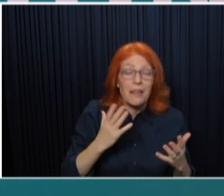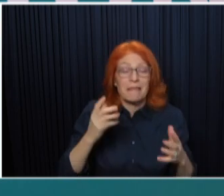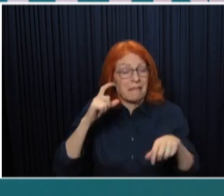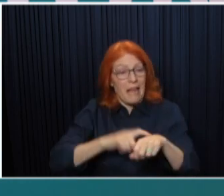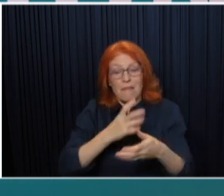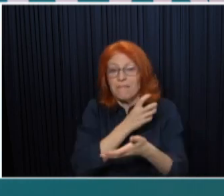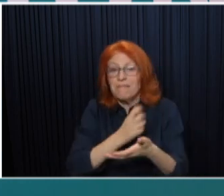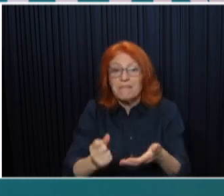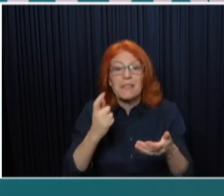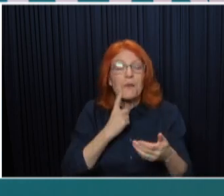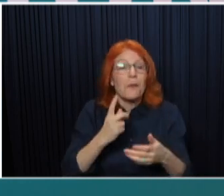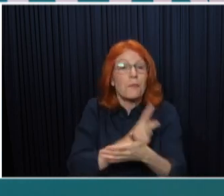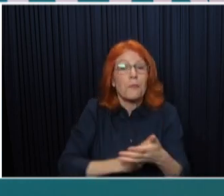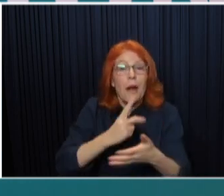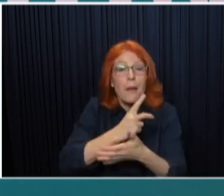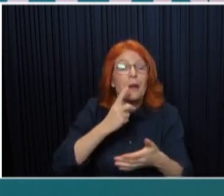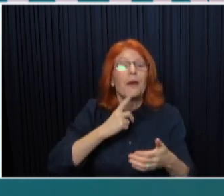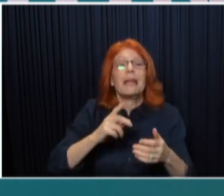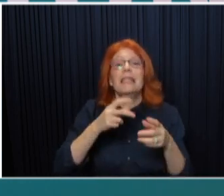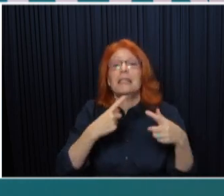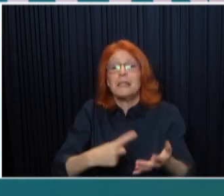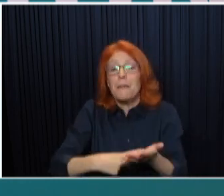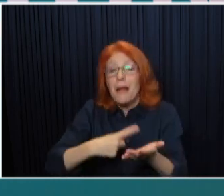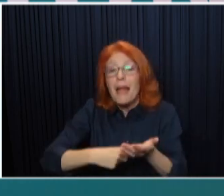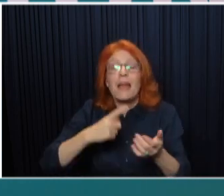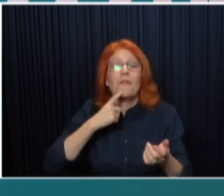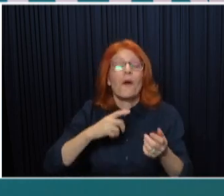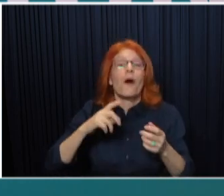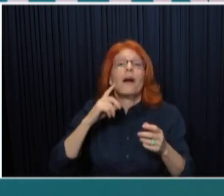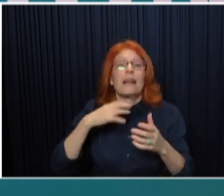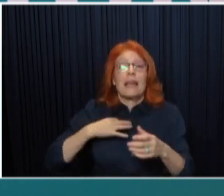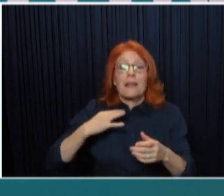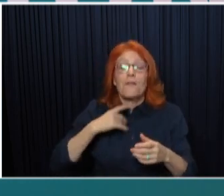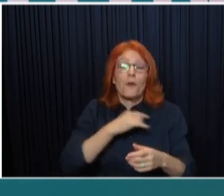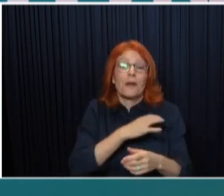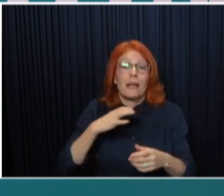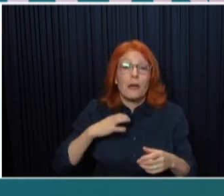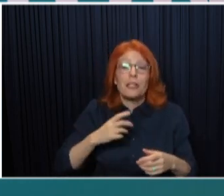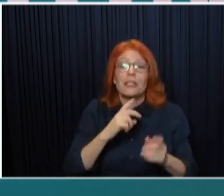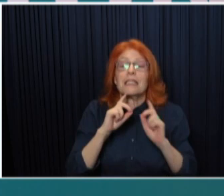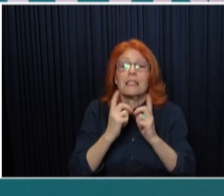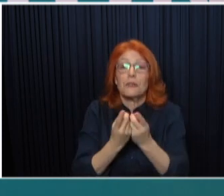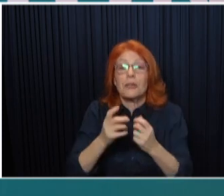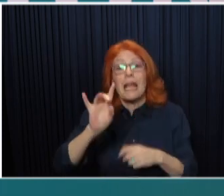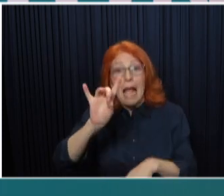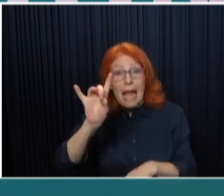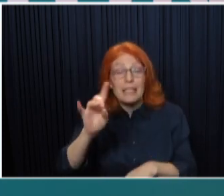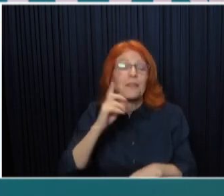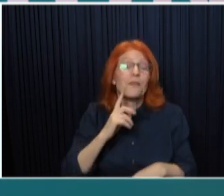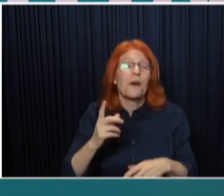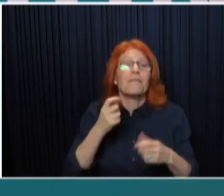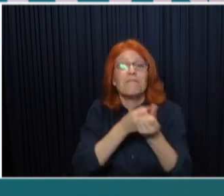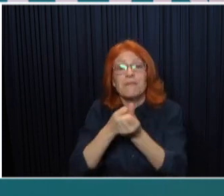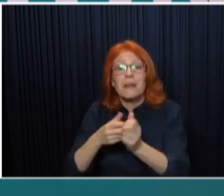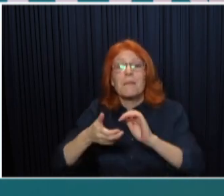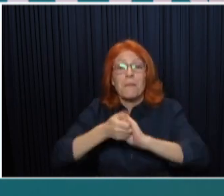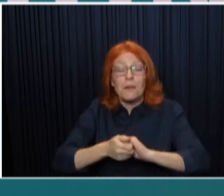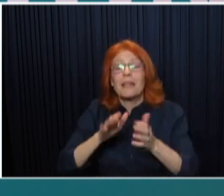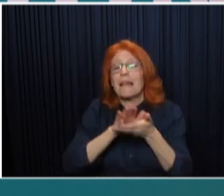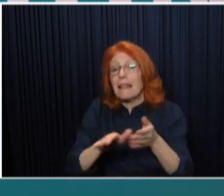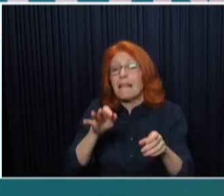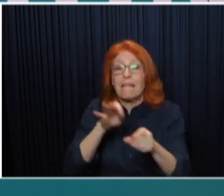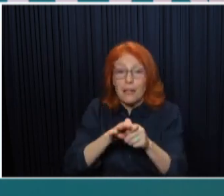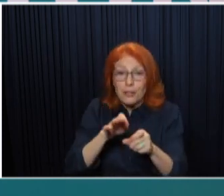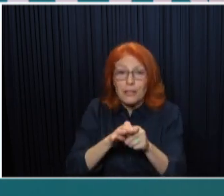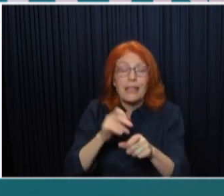for this primary debate with Democratic candidates for Arizona's Congressional District 8. On behalf of our partners at Clean